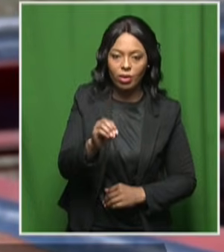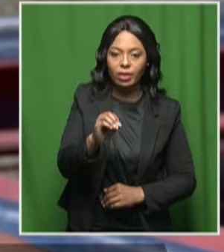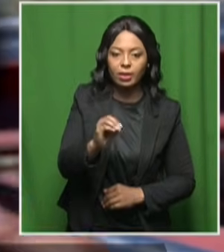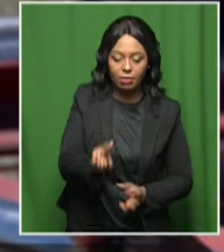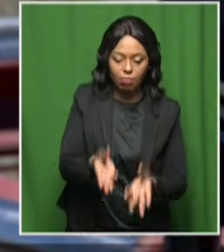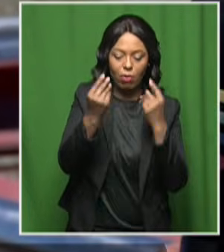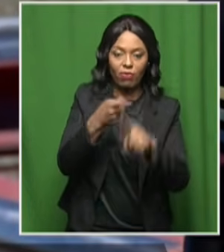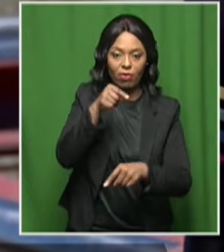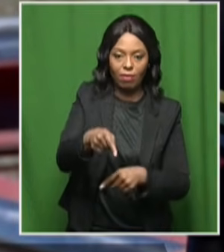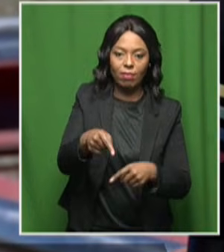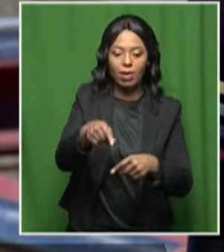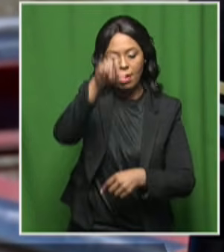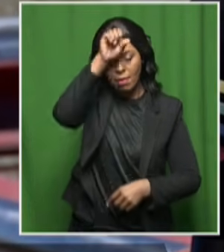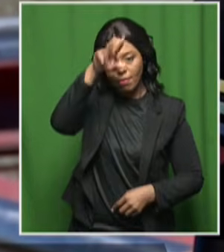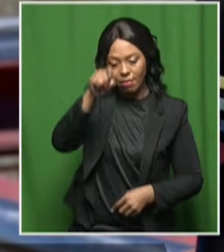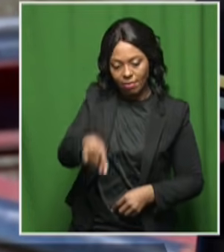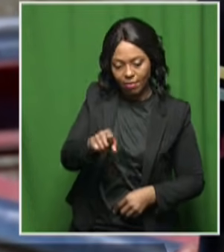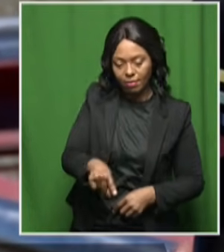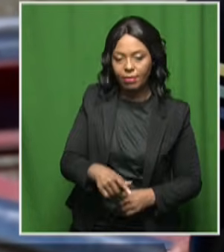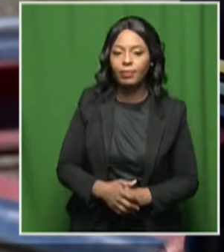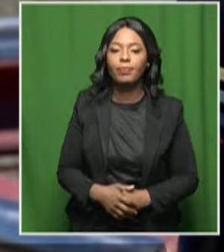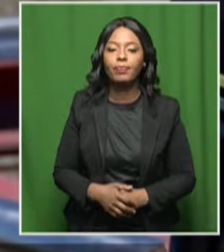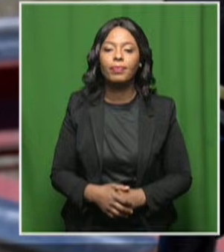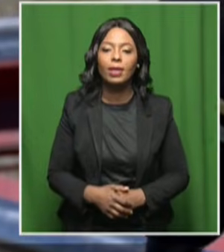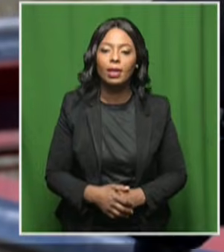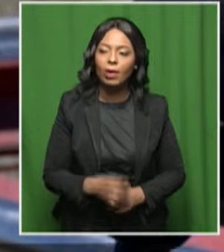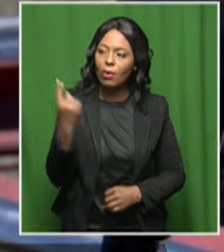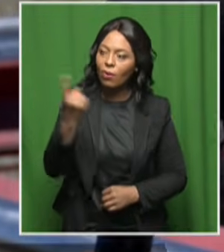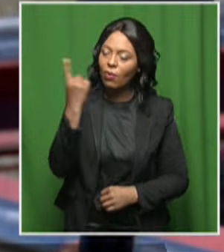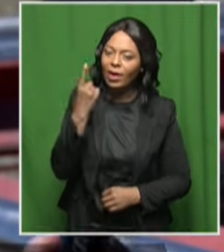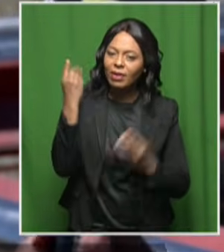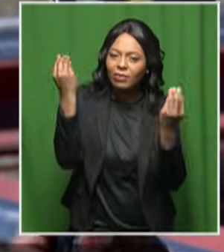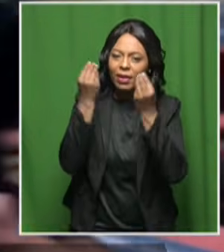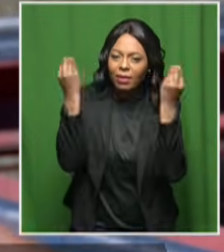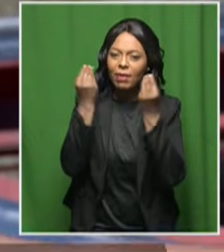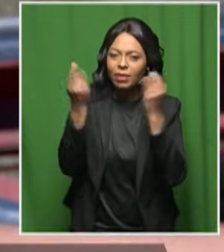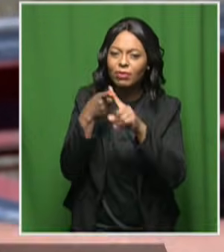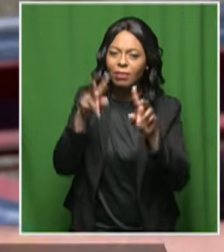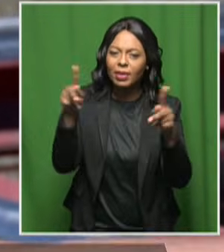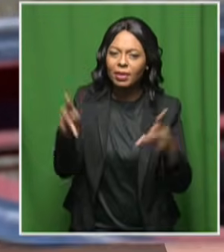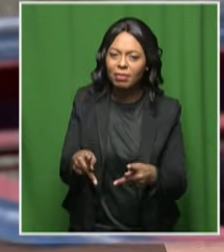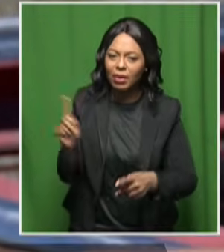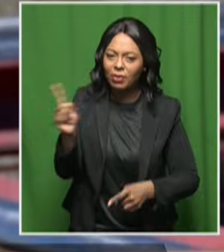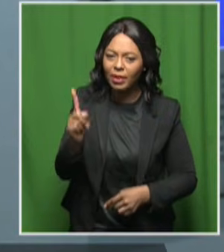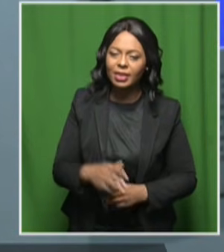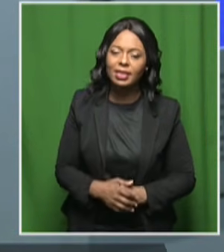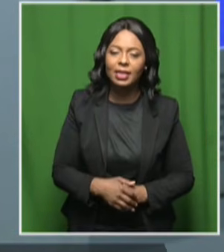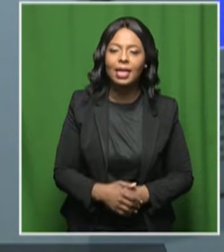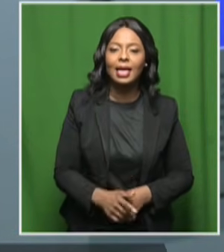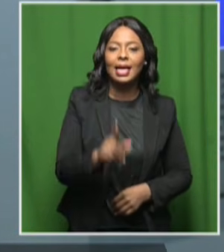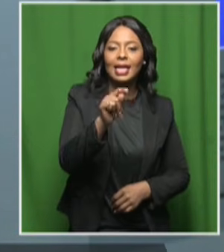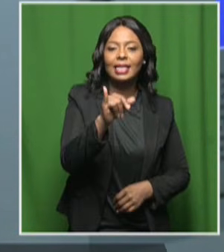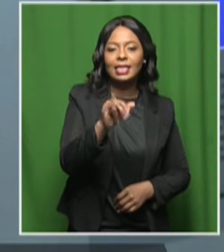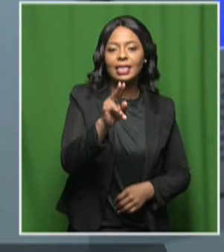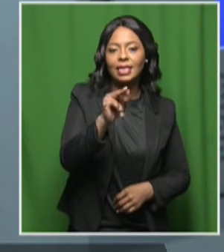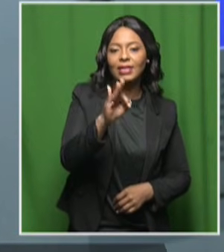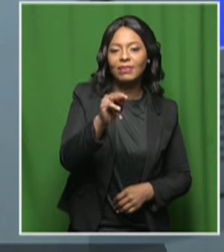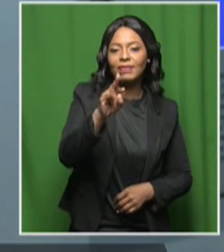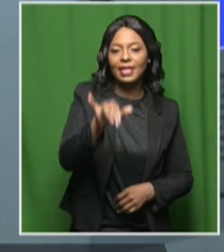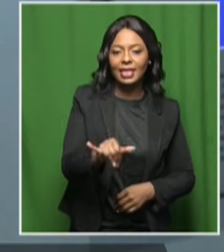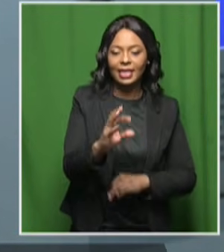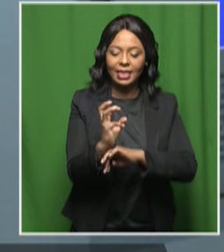lot. Yes. And then you said there was one very famous one that also came from Kimberley, big hole. Yes, the Tiffany diamond, okay? It